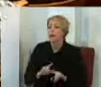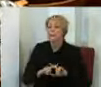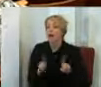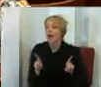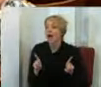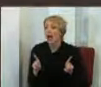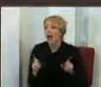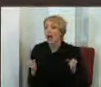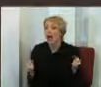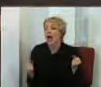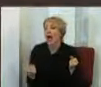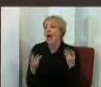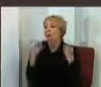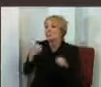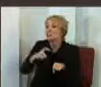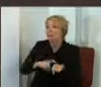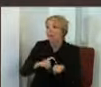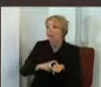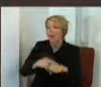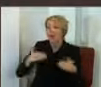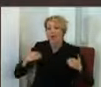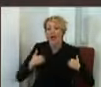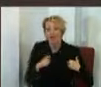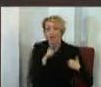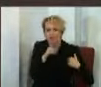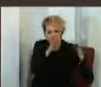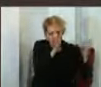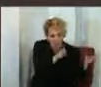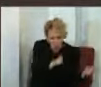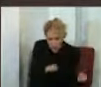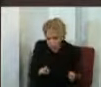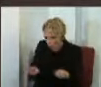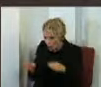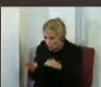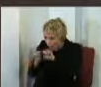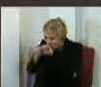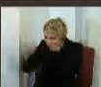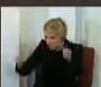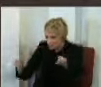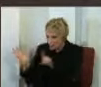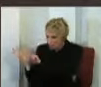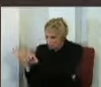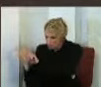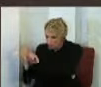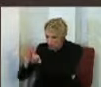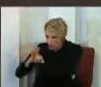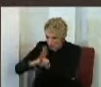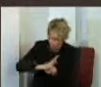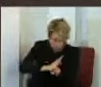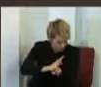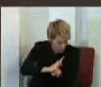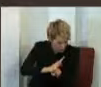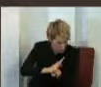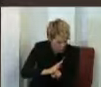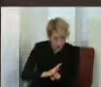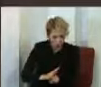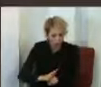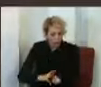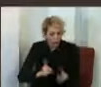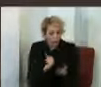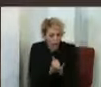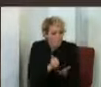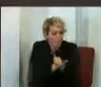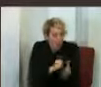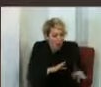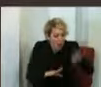Yet how much time do we really have to focus on the systems of oppression when we are just so busy fishing people out